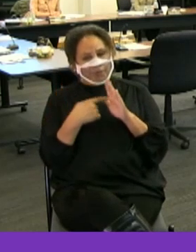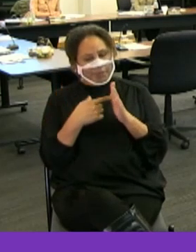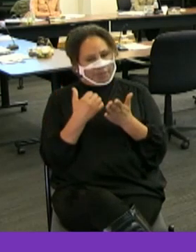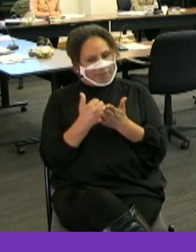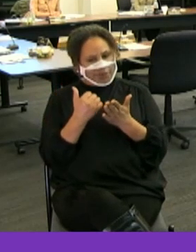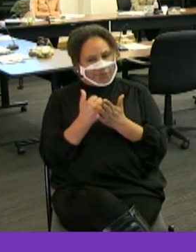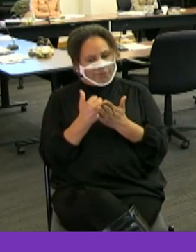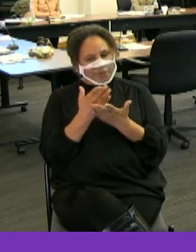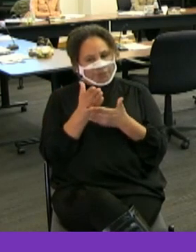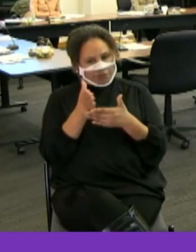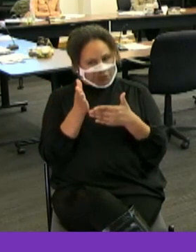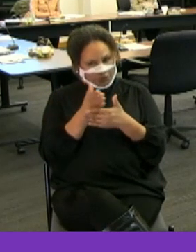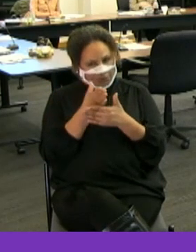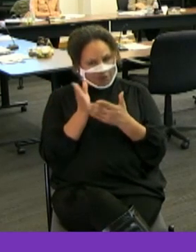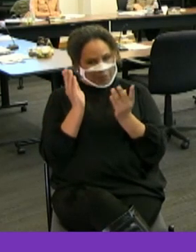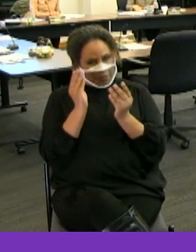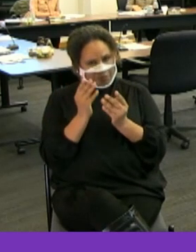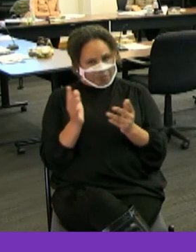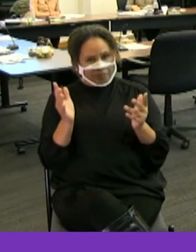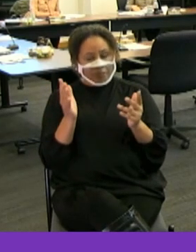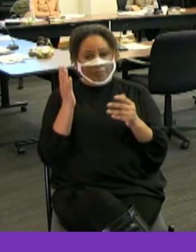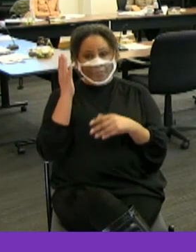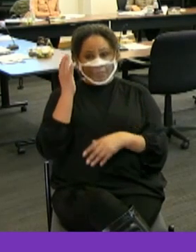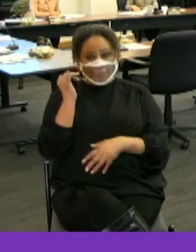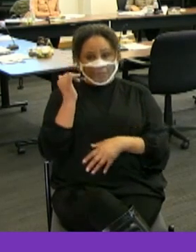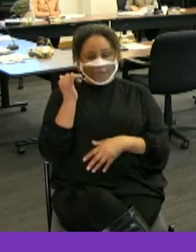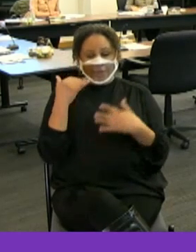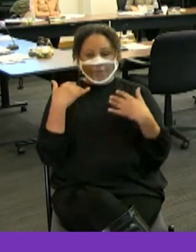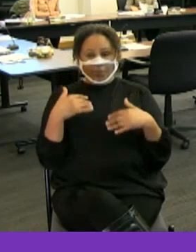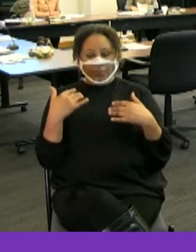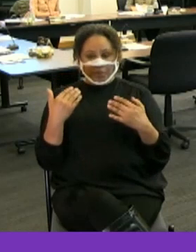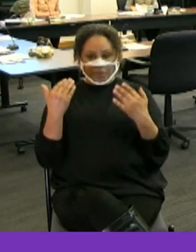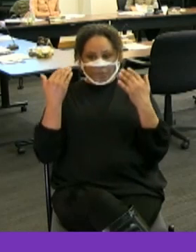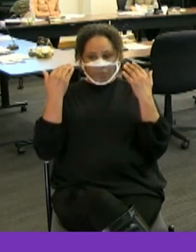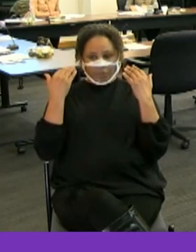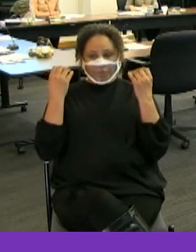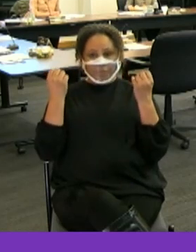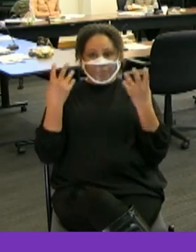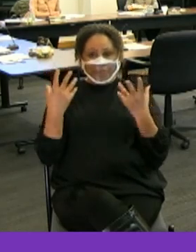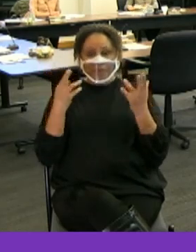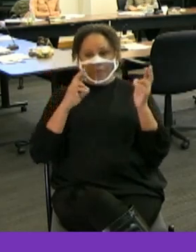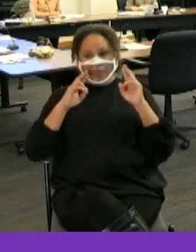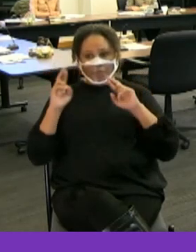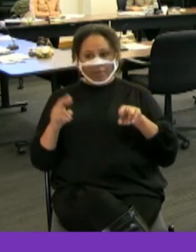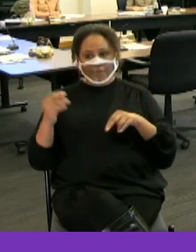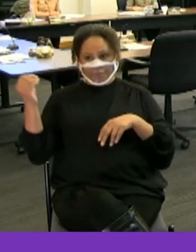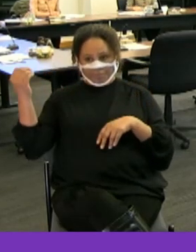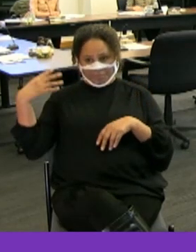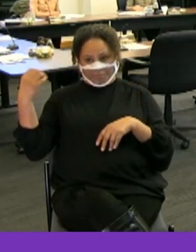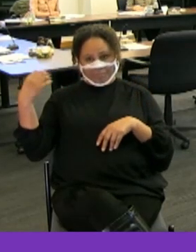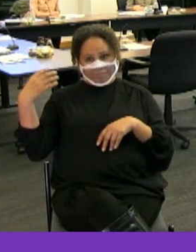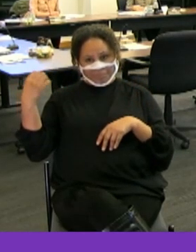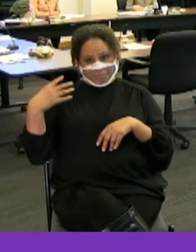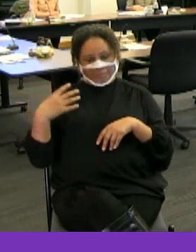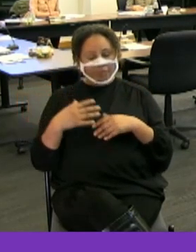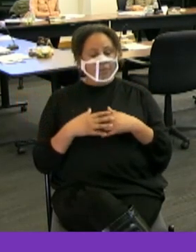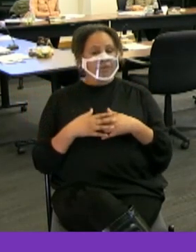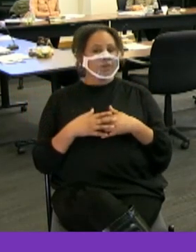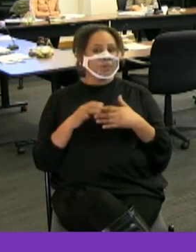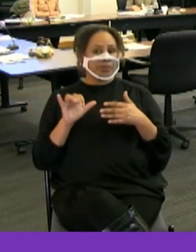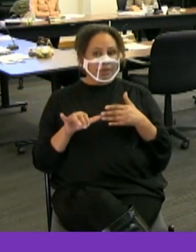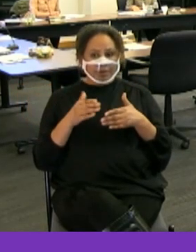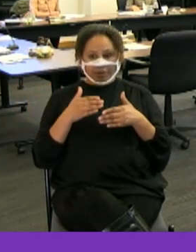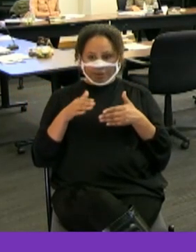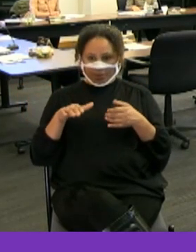useful to share with you guys, just because it was quite overwhelming how many responses I got. But again, that completes my survey